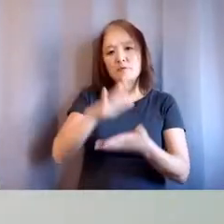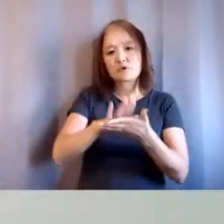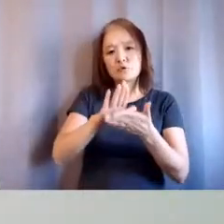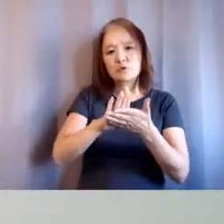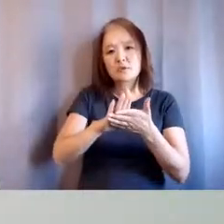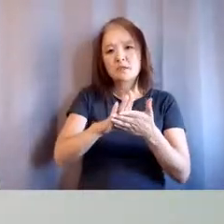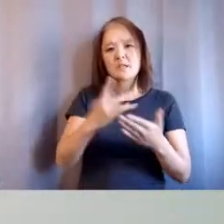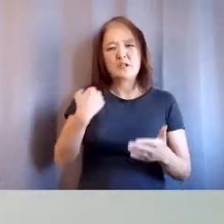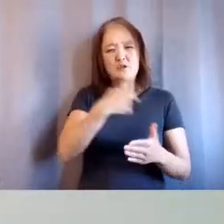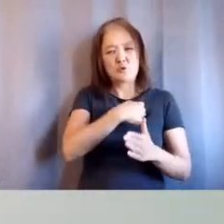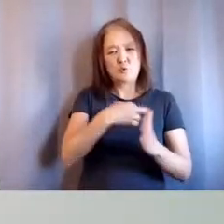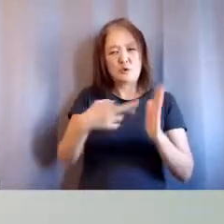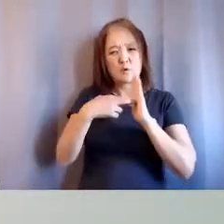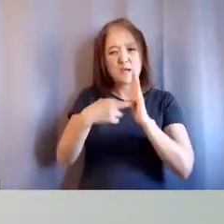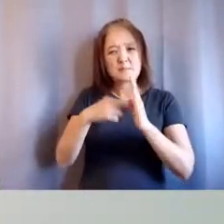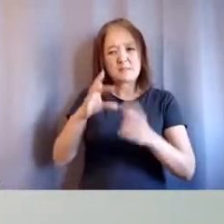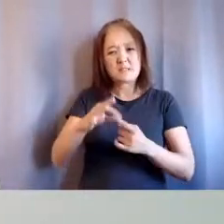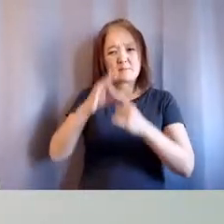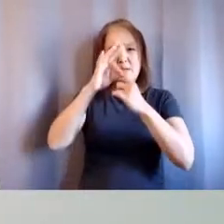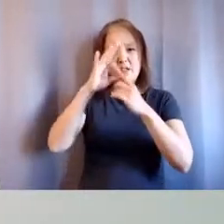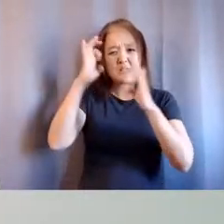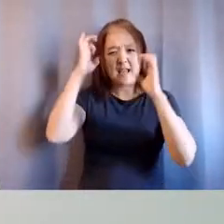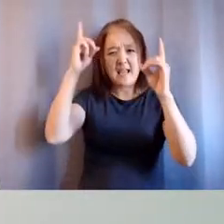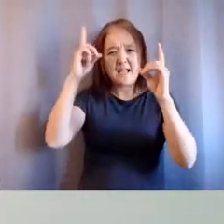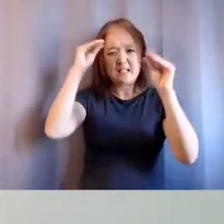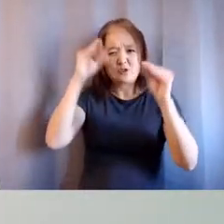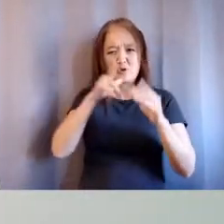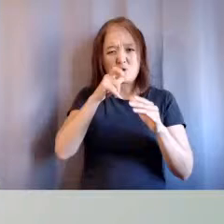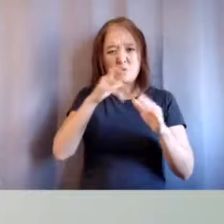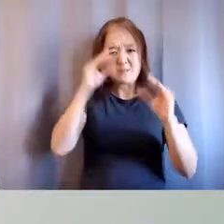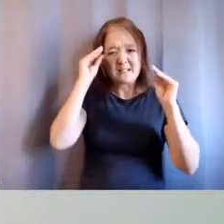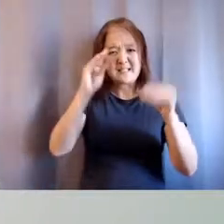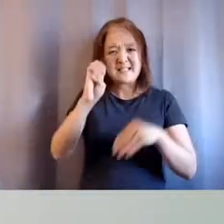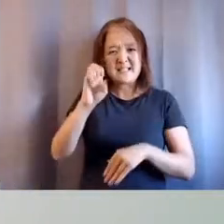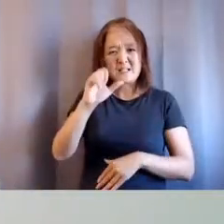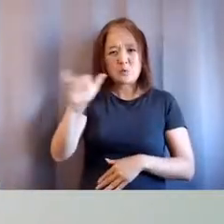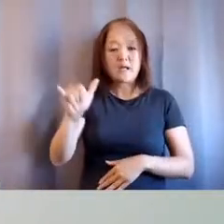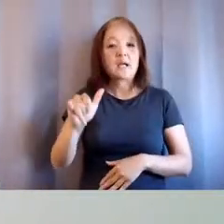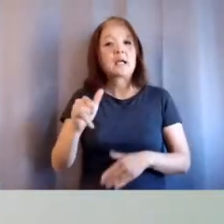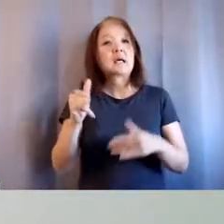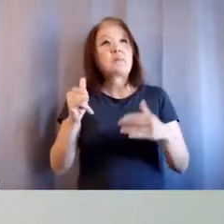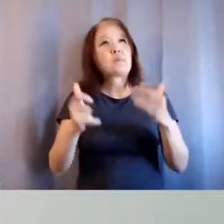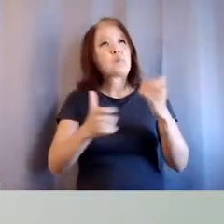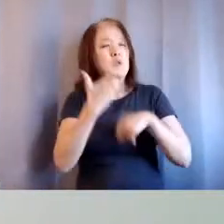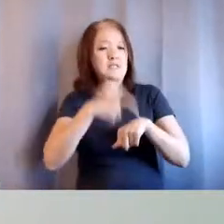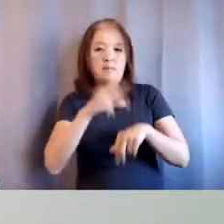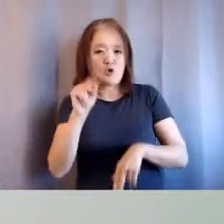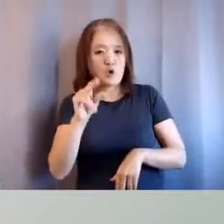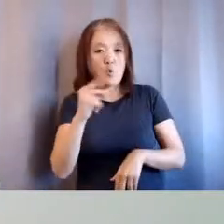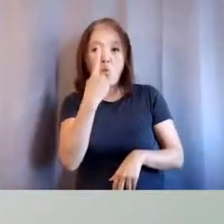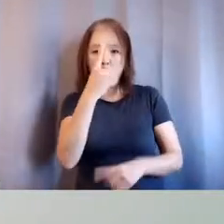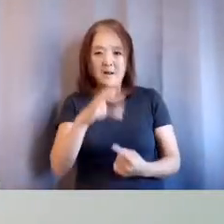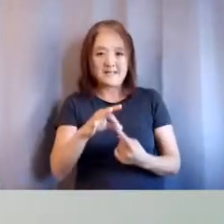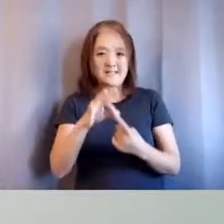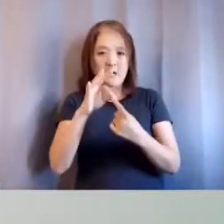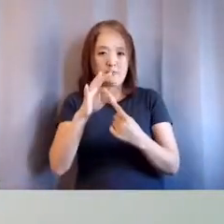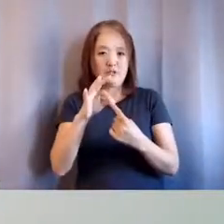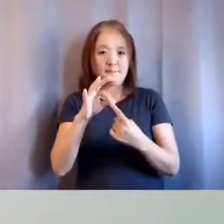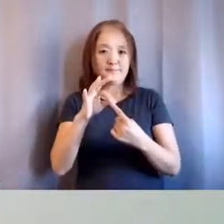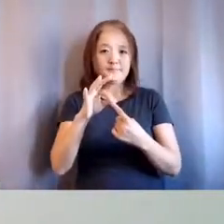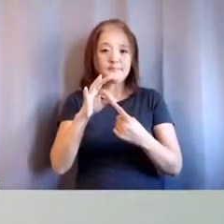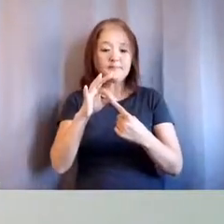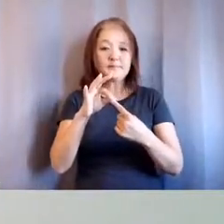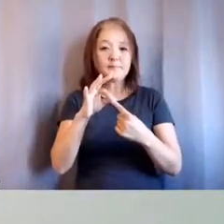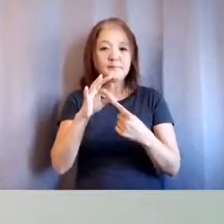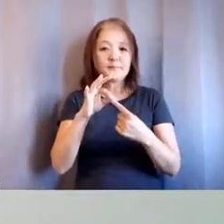represent SPED teachers who teach ESY in the summer? Generally, no. The one exception is that